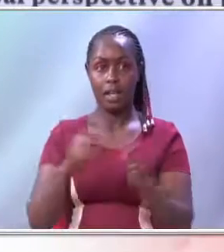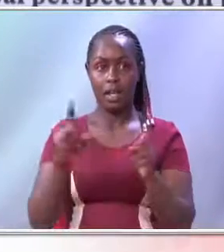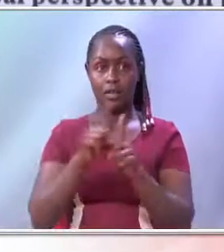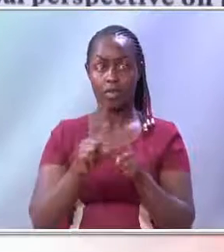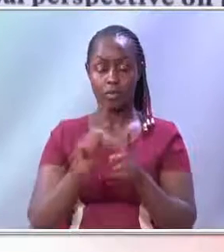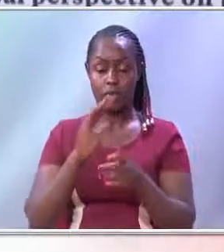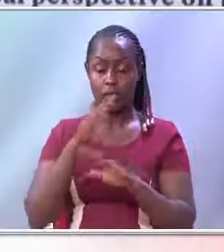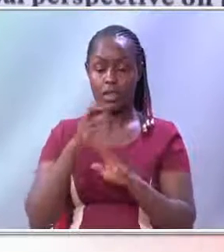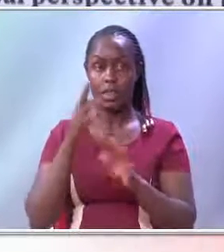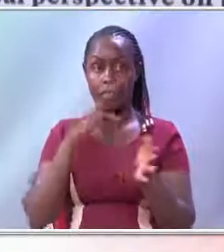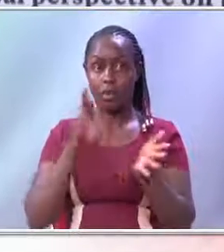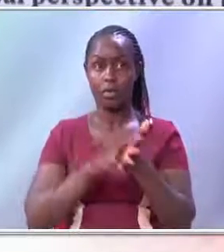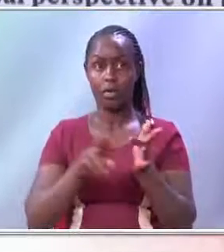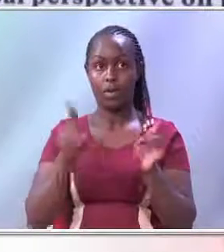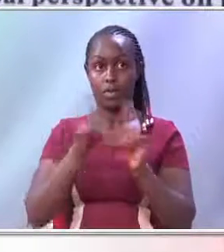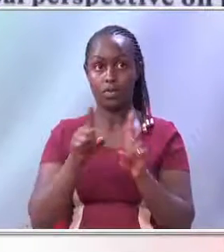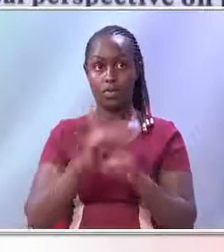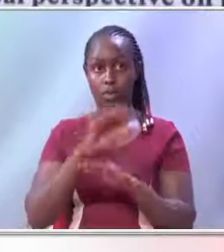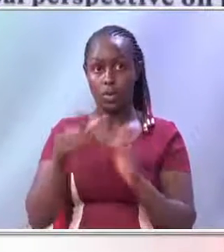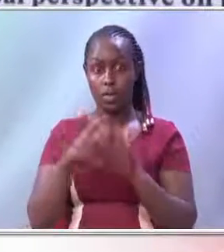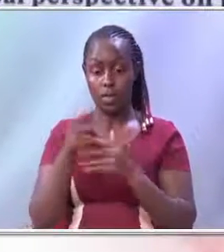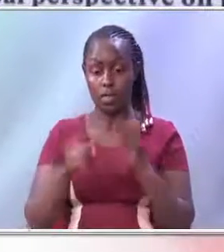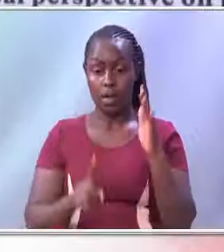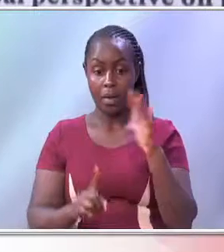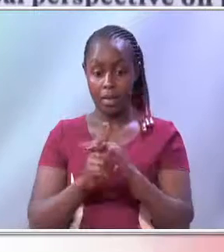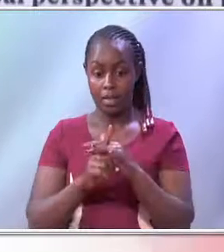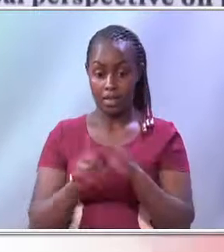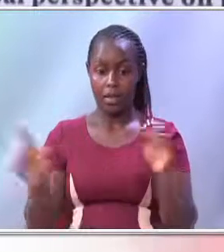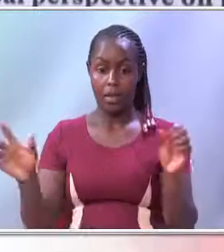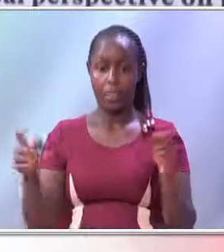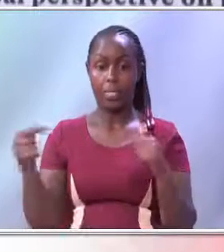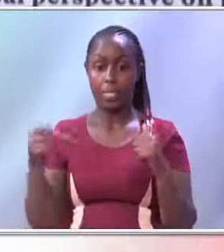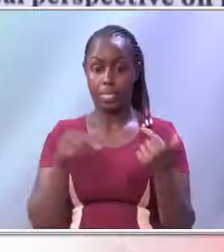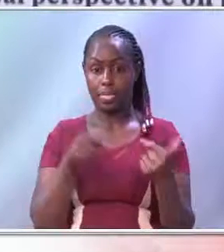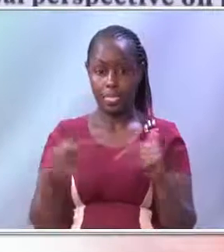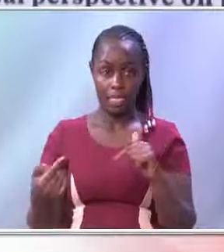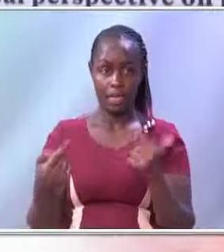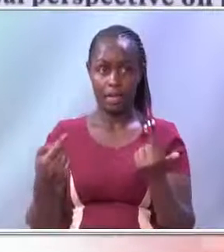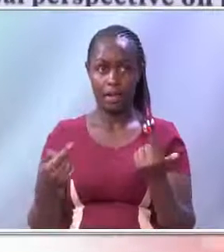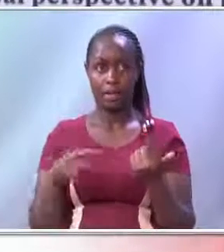reporting on some of those trends. They were already emerging before the crisis: inflation,